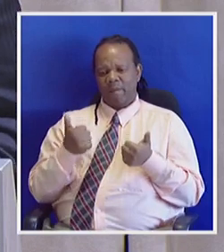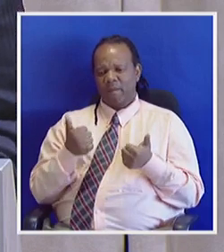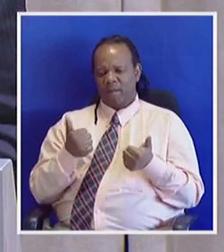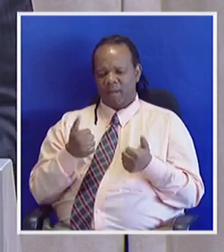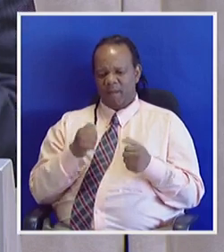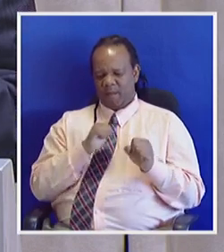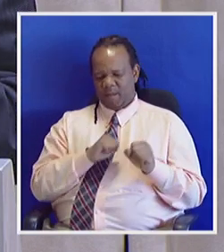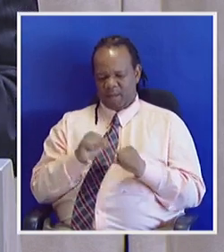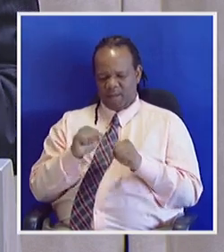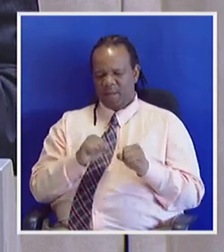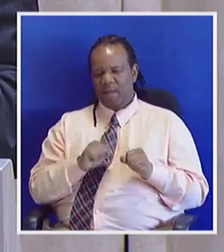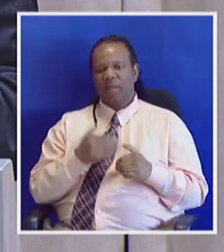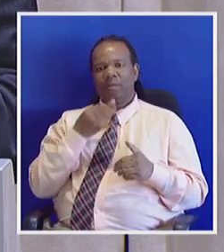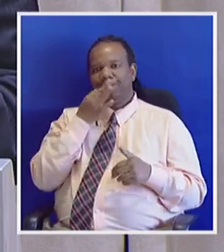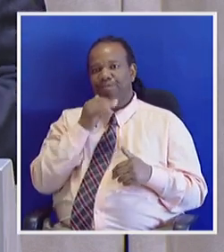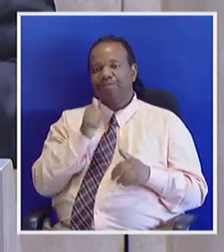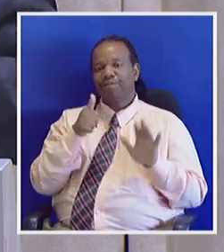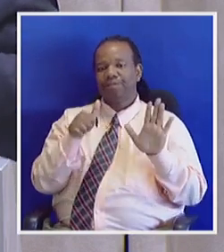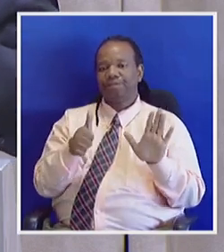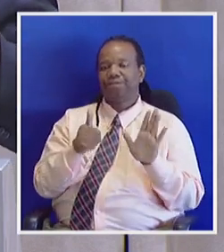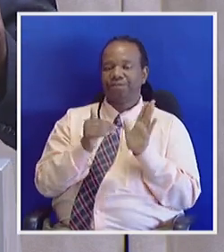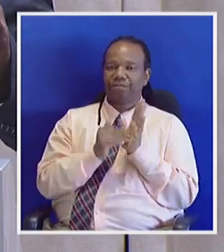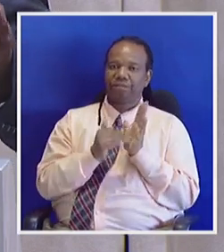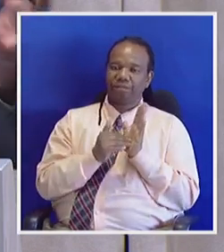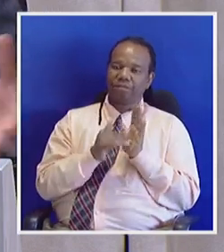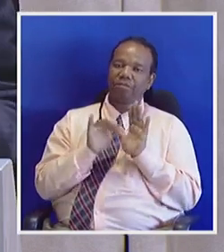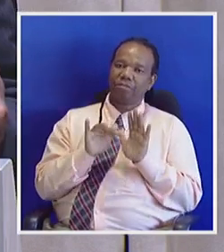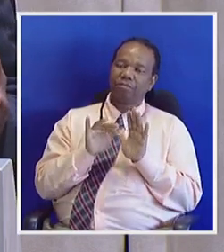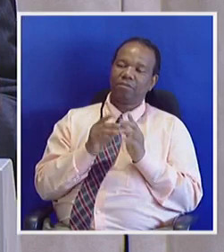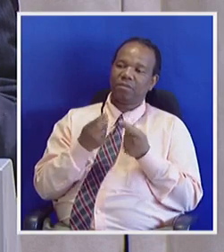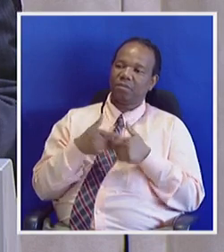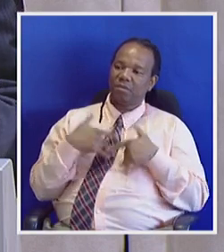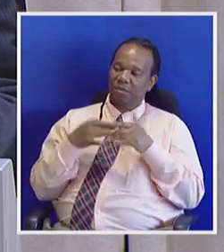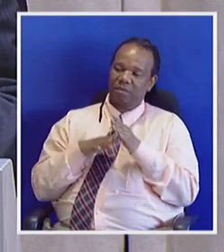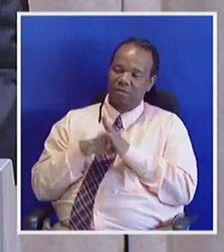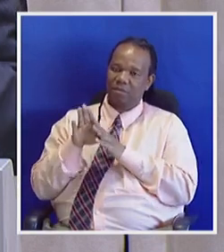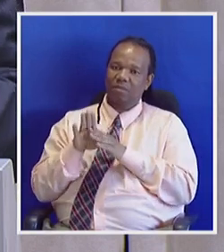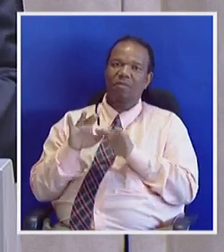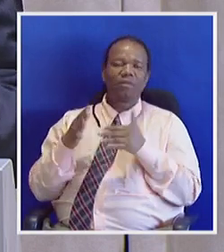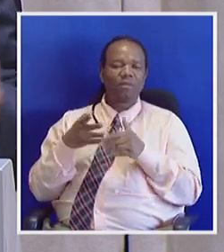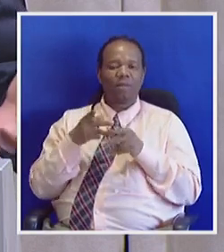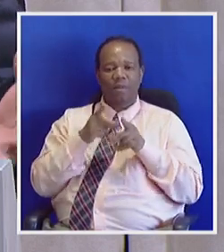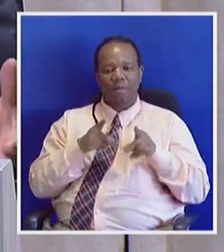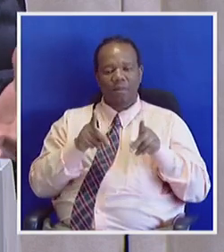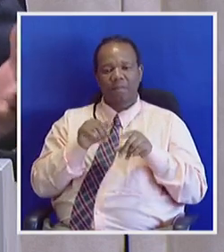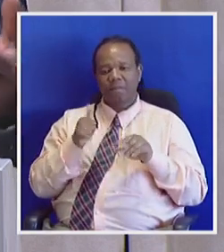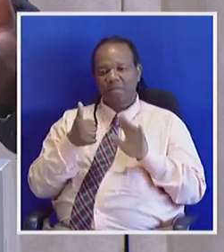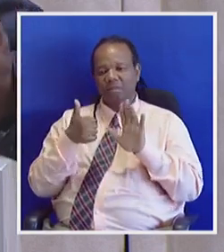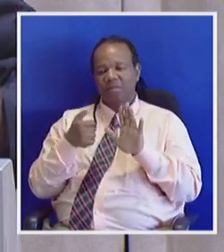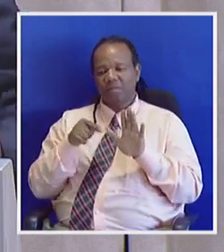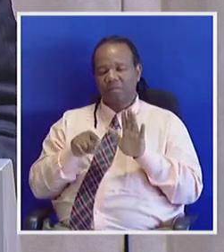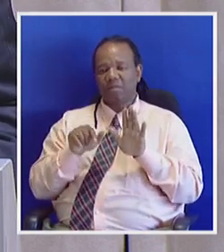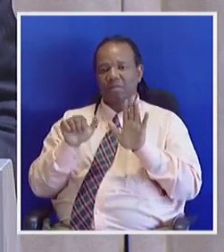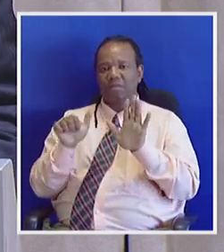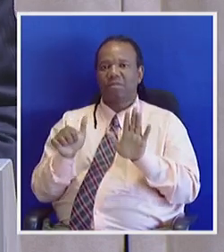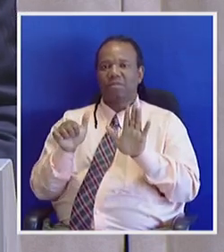lift 6 million people, as the panel calculated. 6.6 million people who are earning